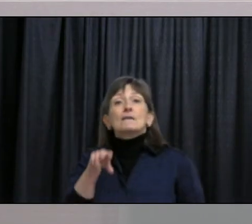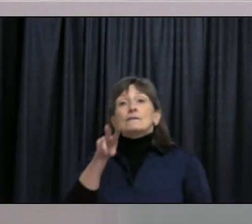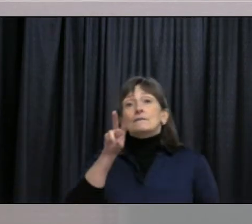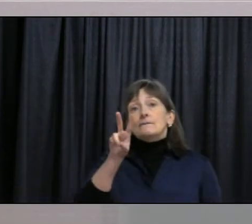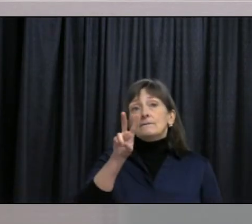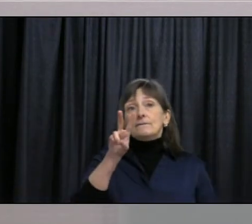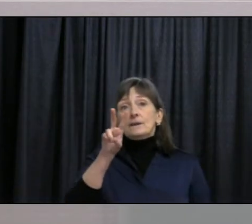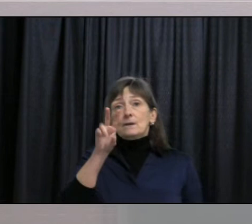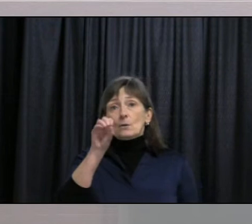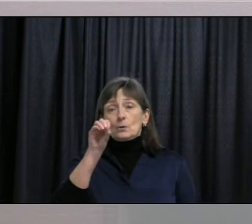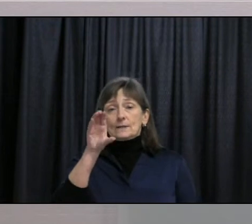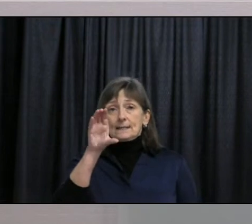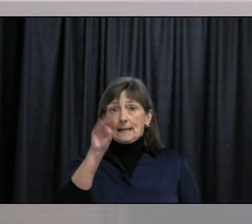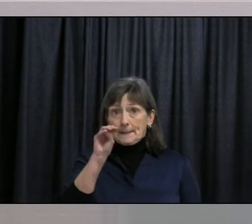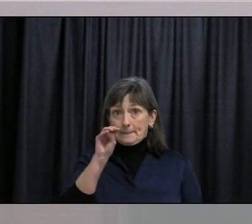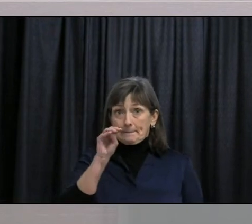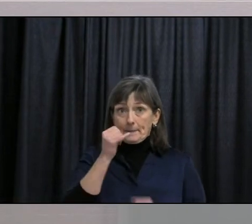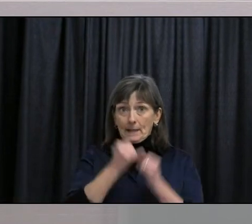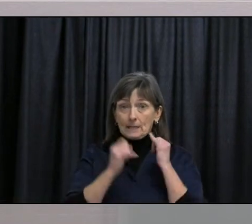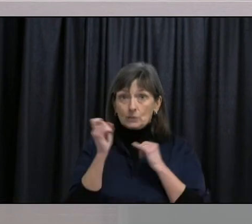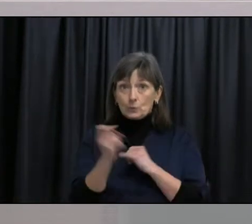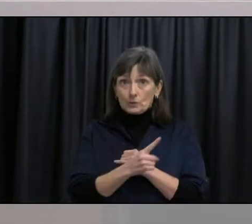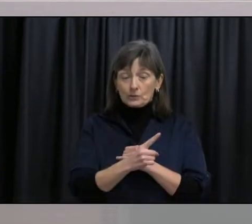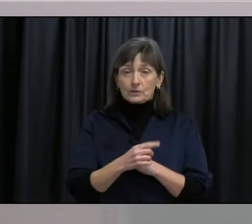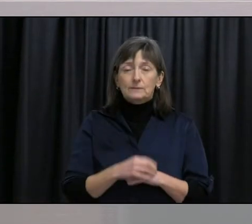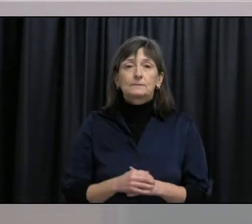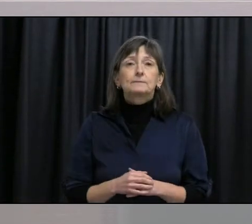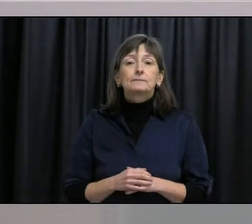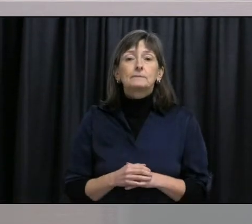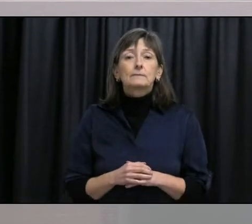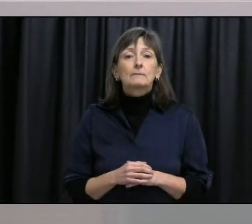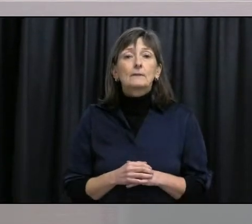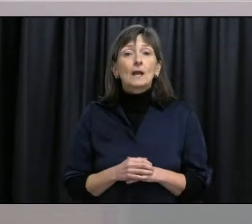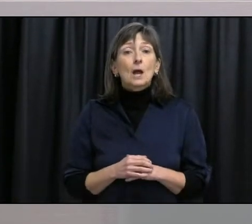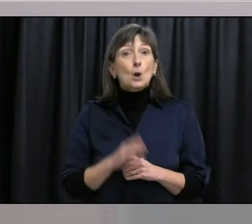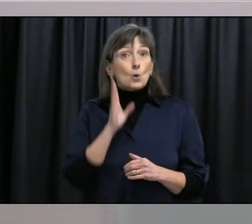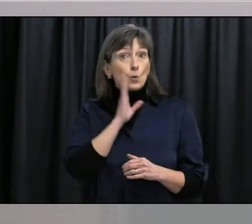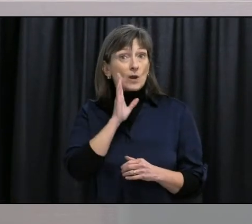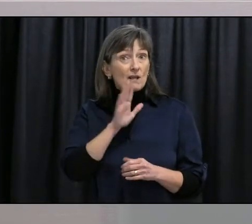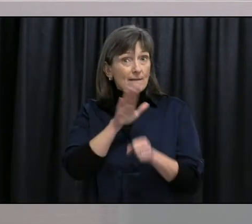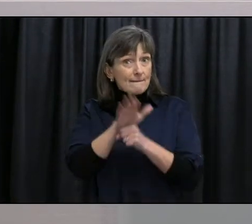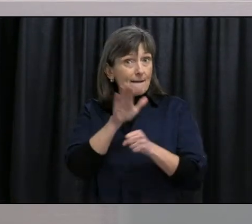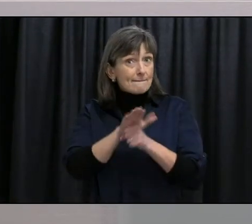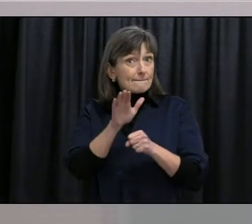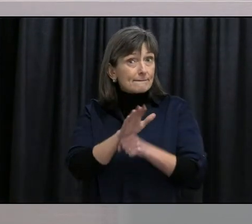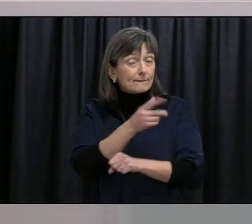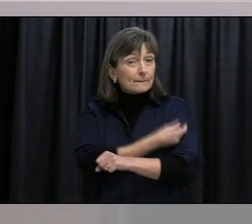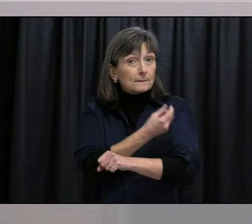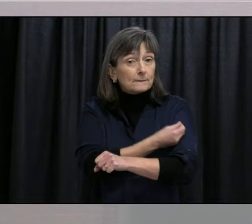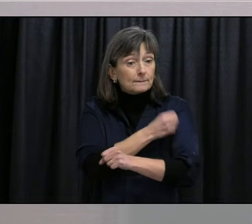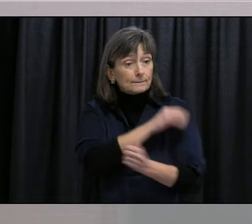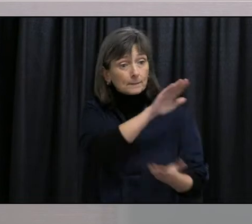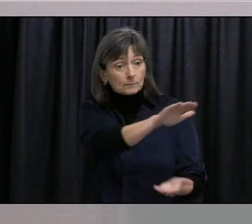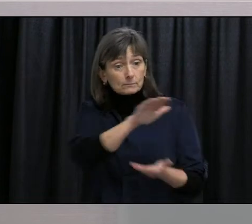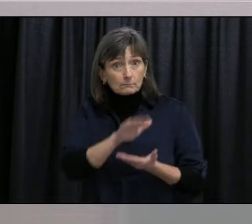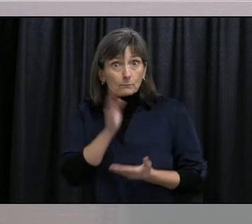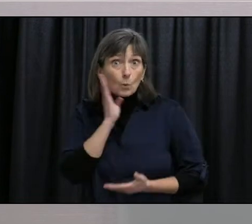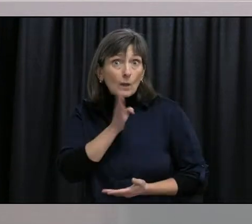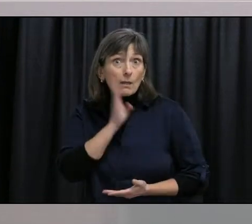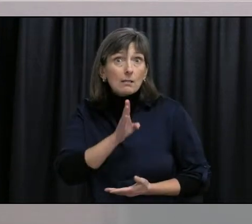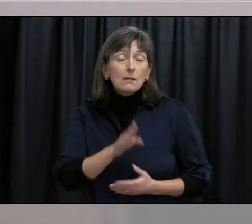for every Newfoundlander and Labradorian? When do you anticipate that may happen? So we anticipate we will be